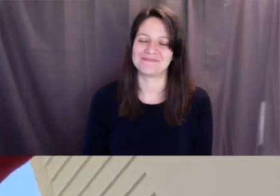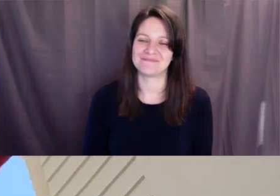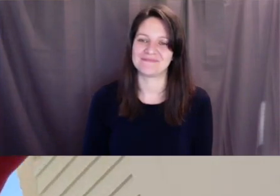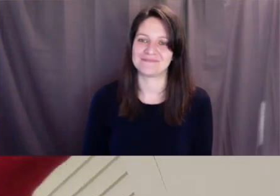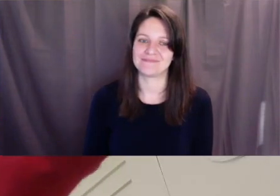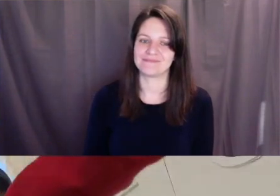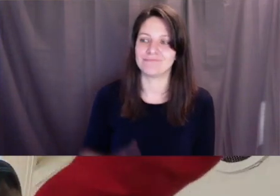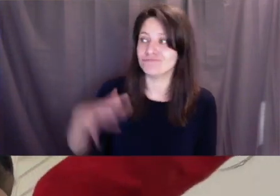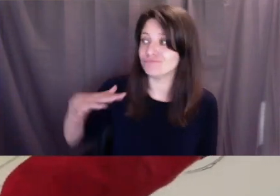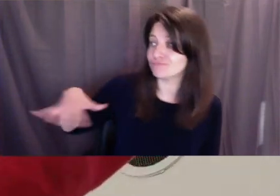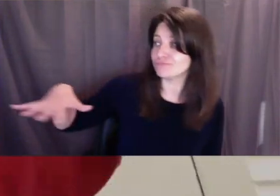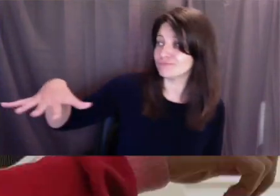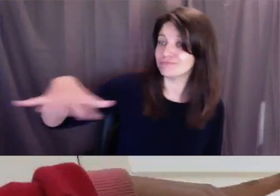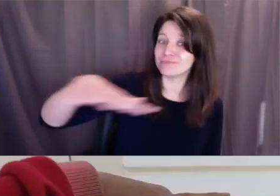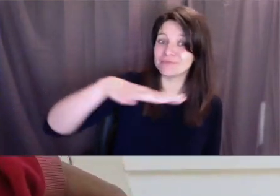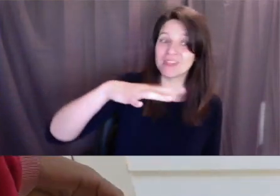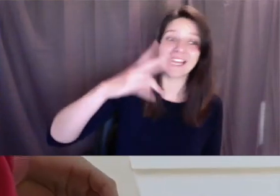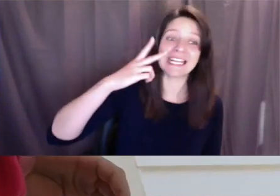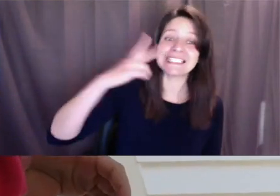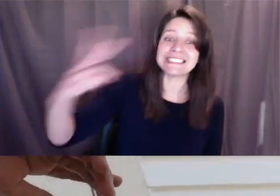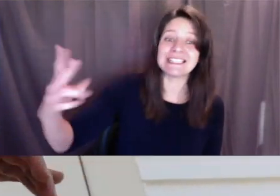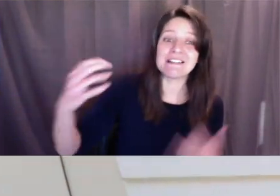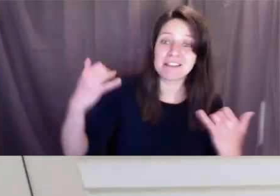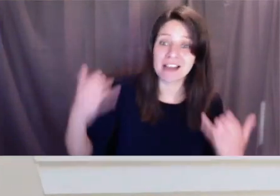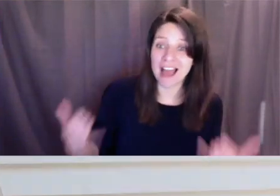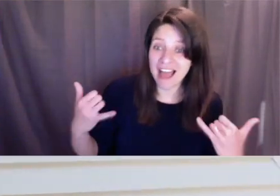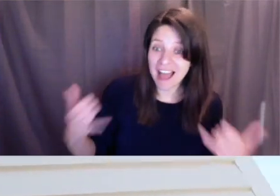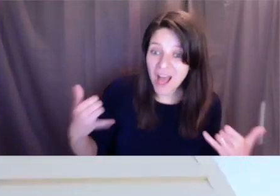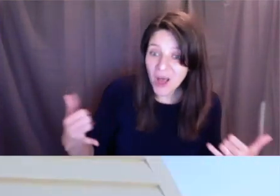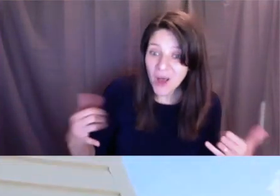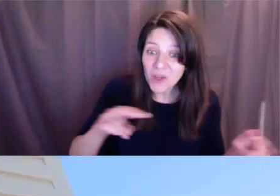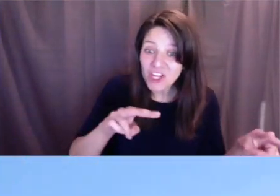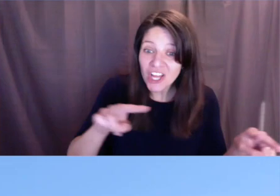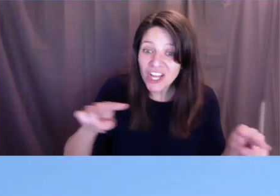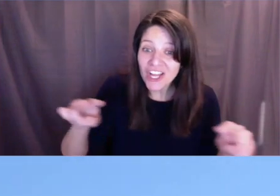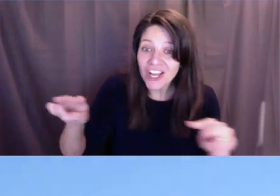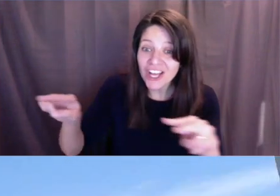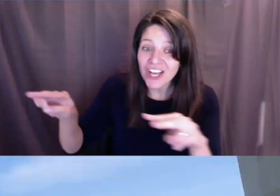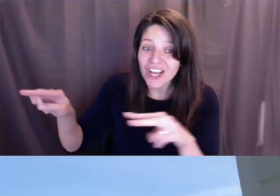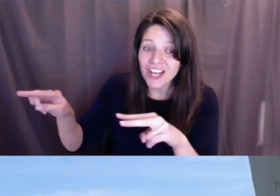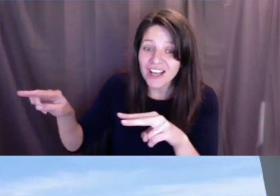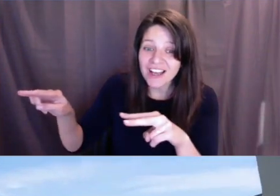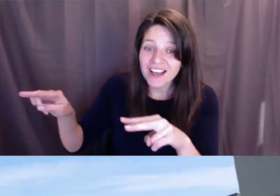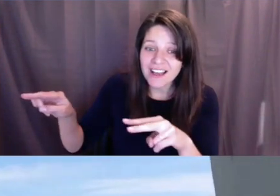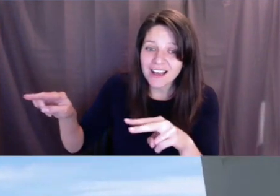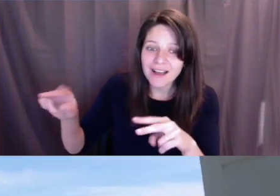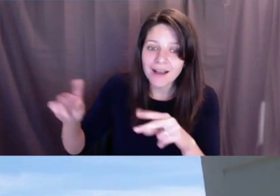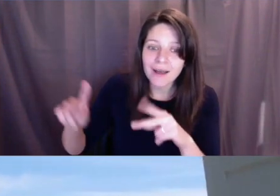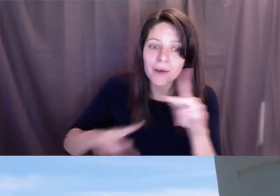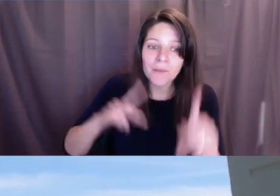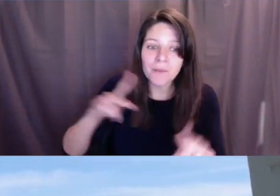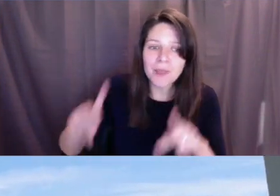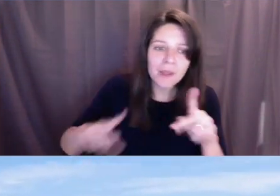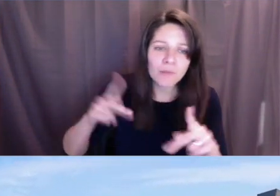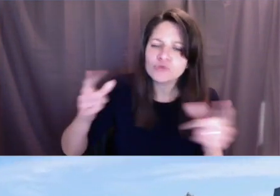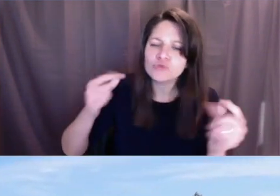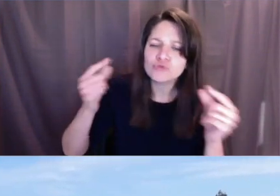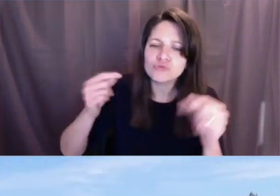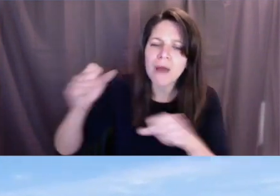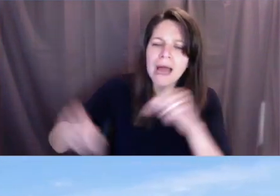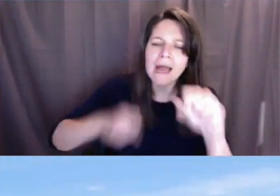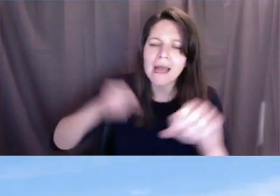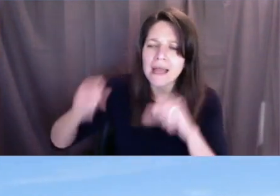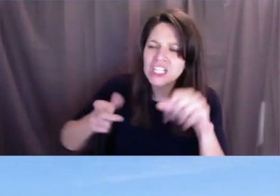Here is... We can see up here right now. Look. Here are people